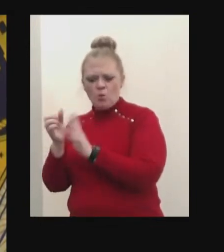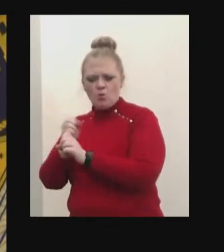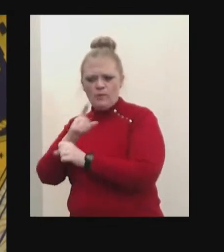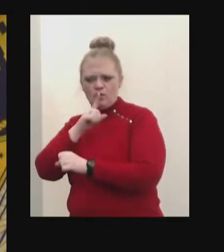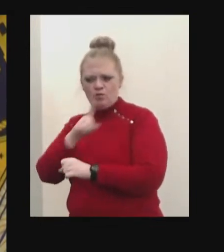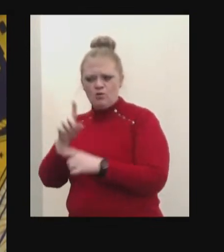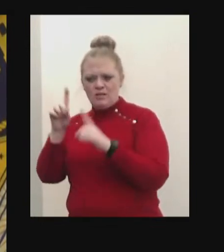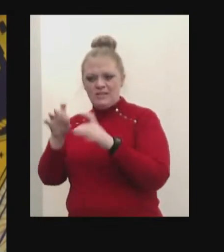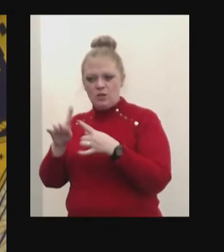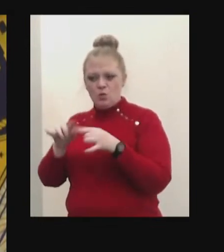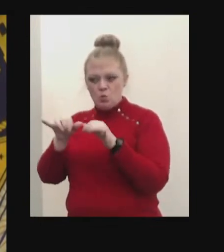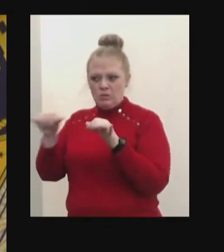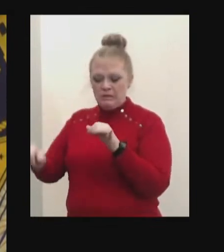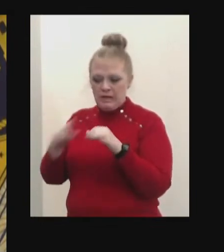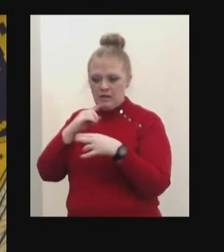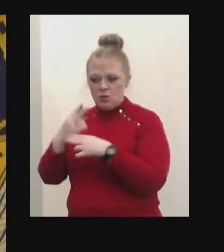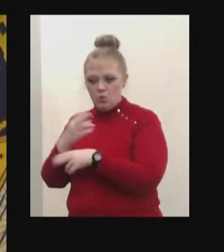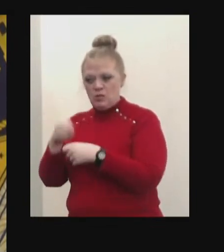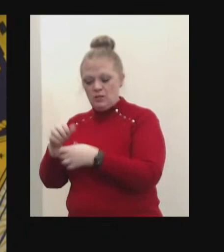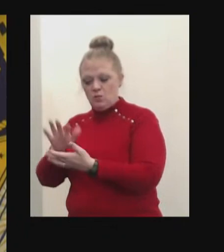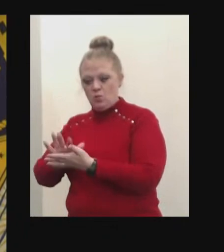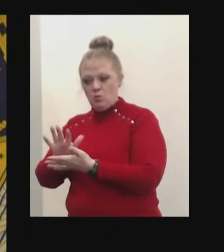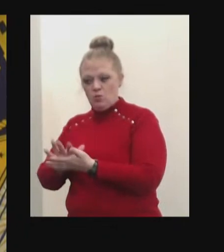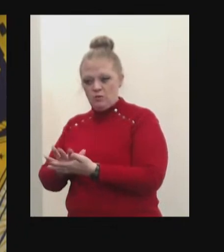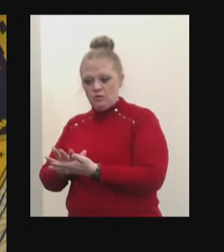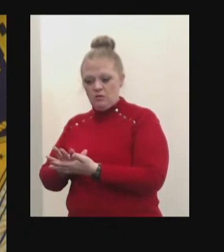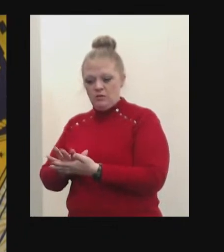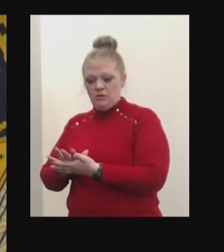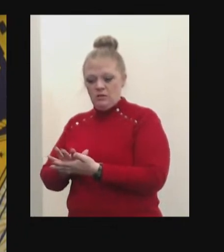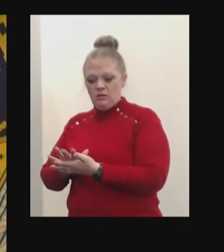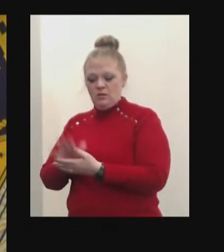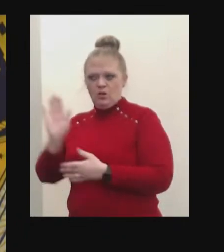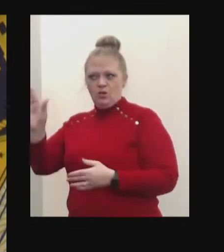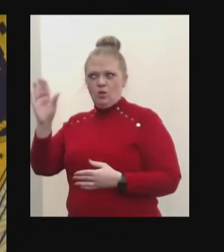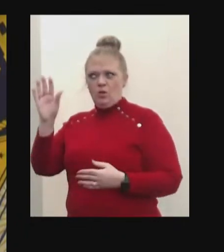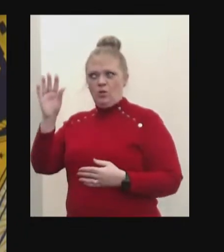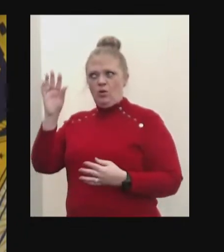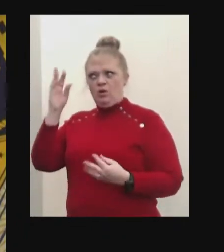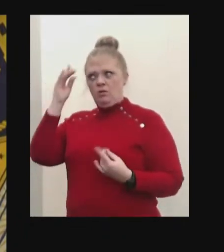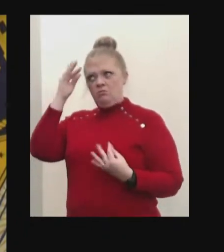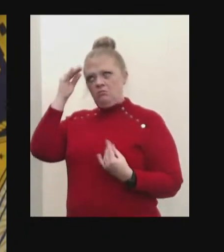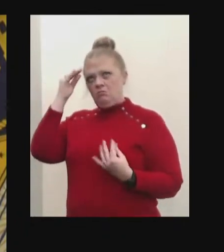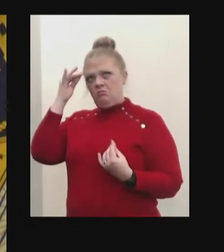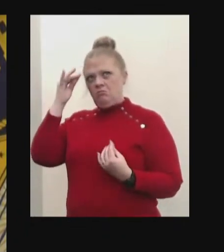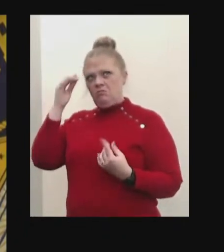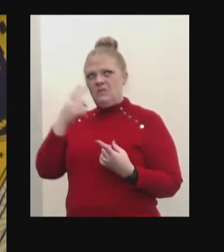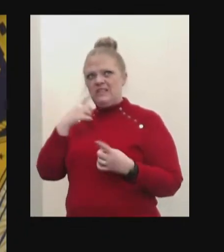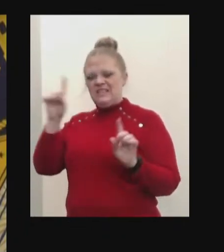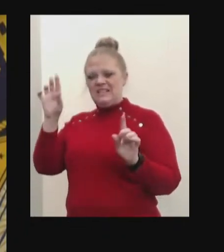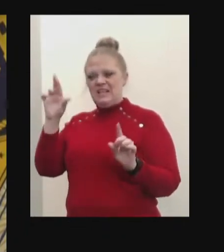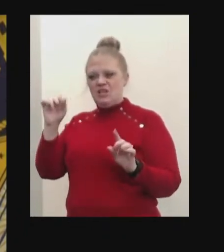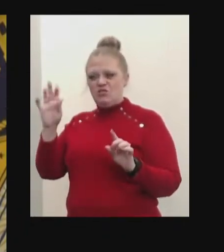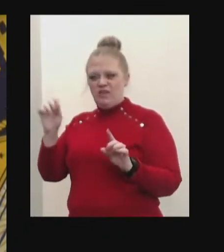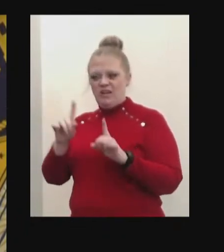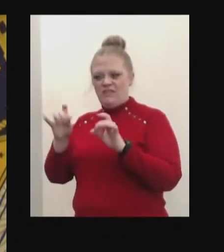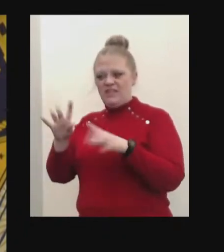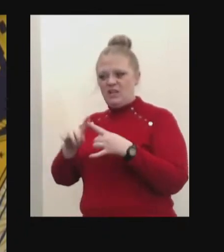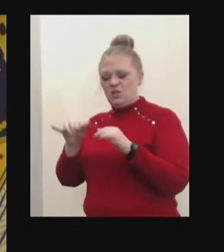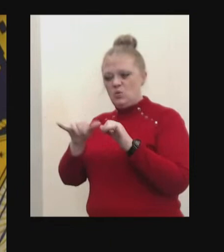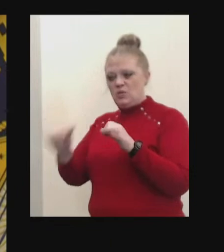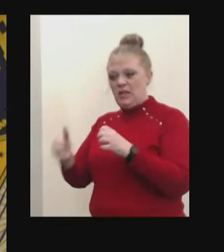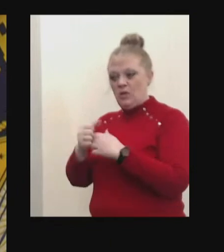Stay is implemented in the schools? And just your thoughts on the success rate of the Test to Stay program with Grand Island